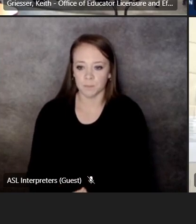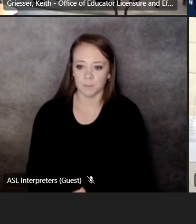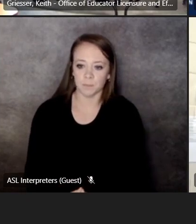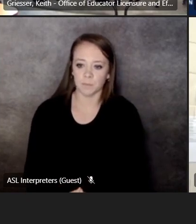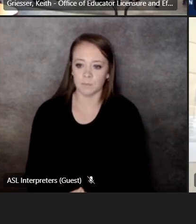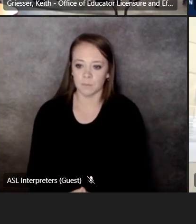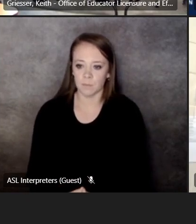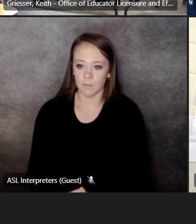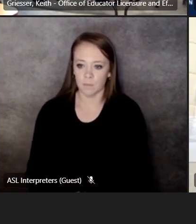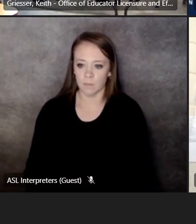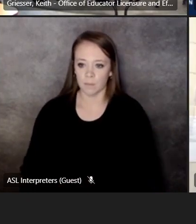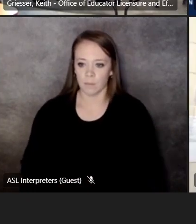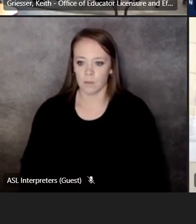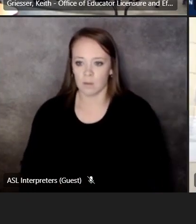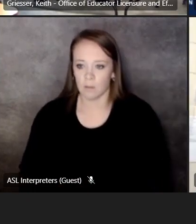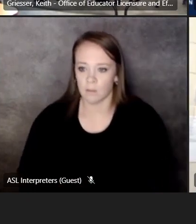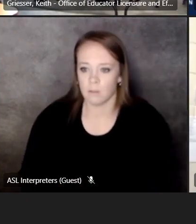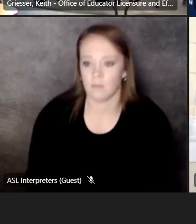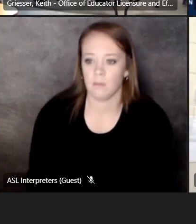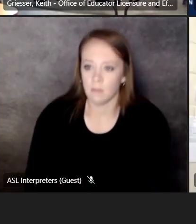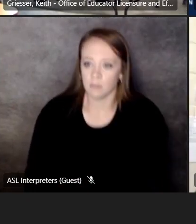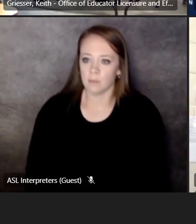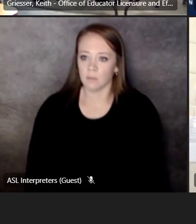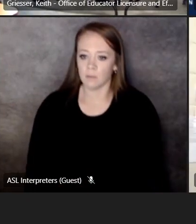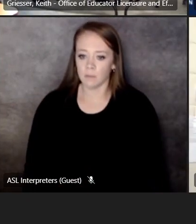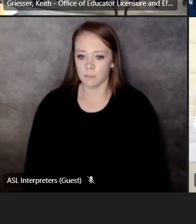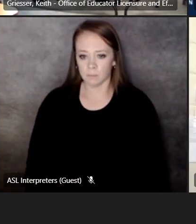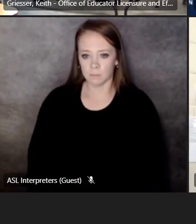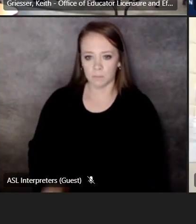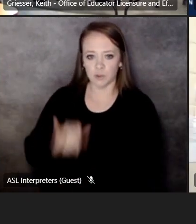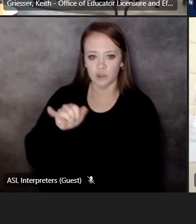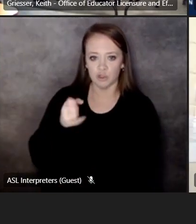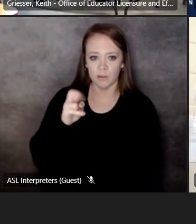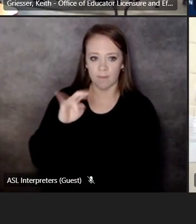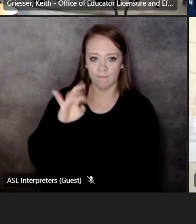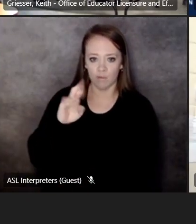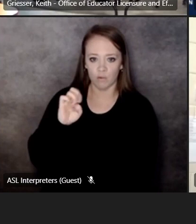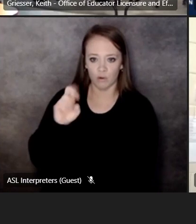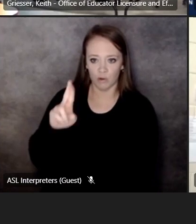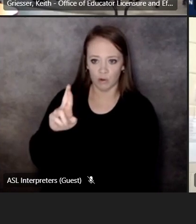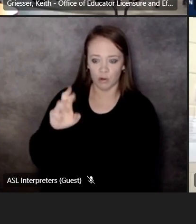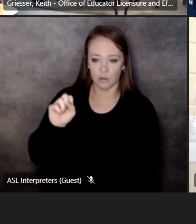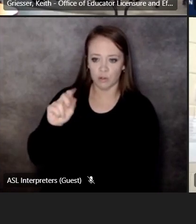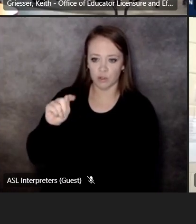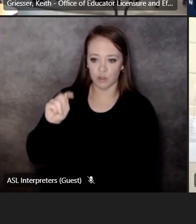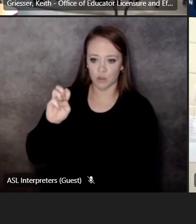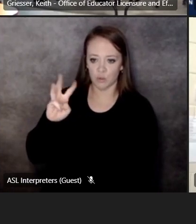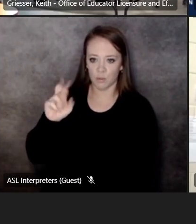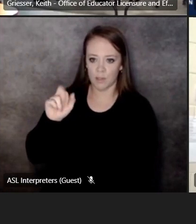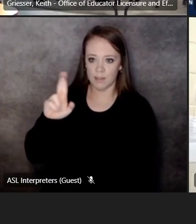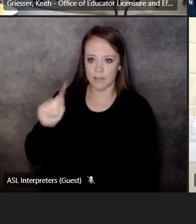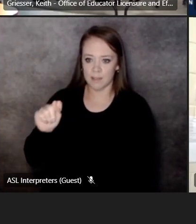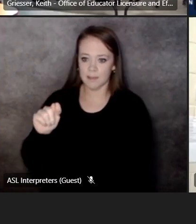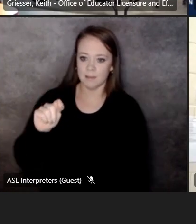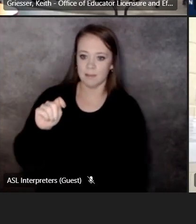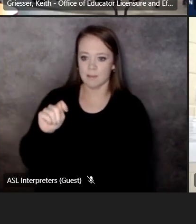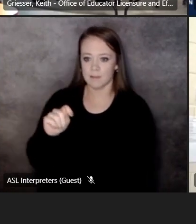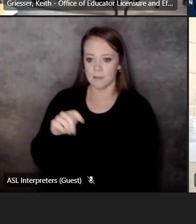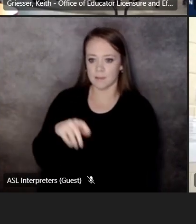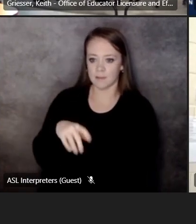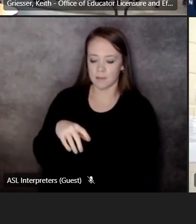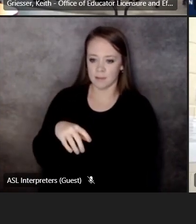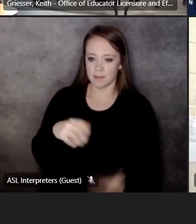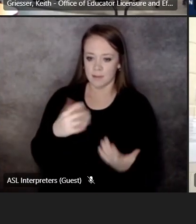Dr. Glass, this is Jennifer Stewart, Floyd County Schools. I participate in the local learning laboratory here, and I just